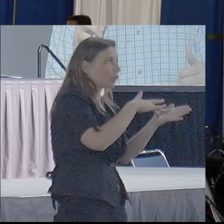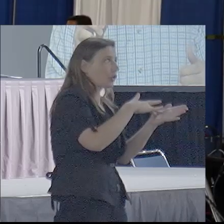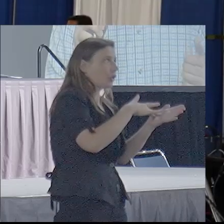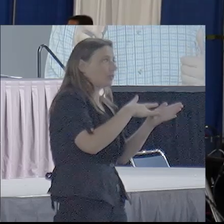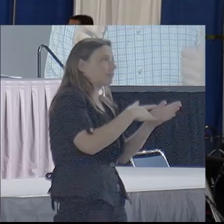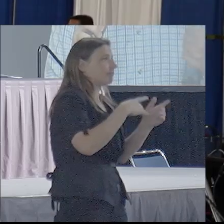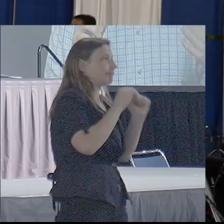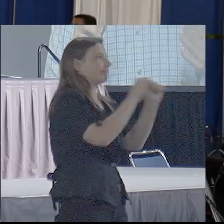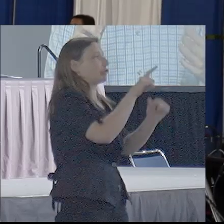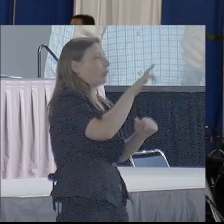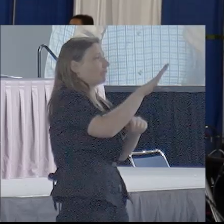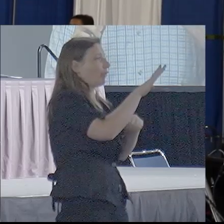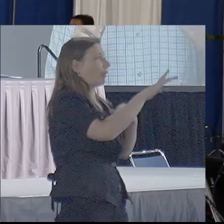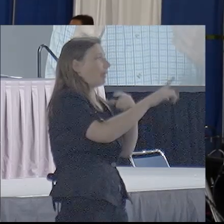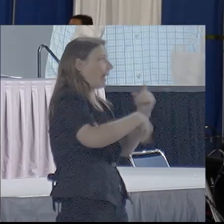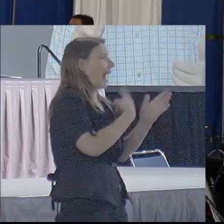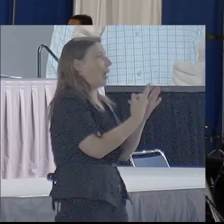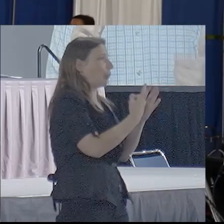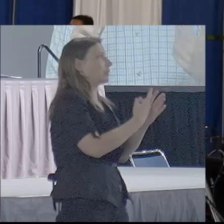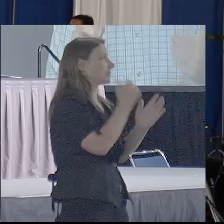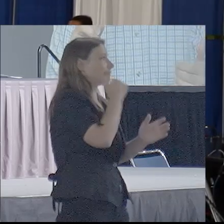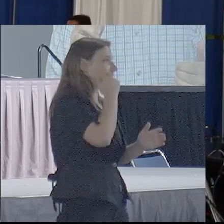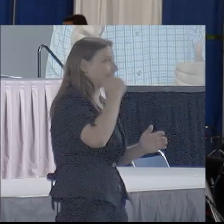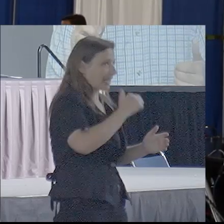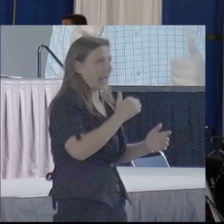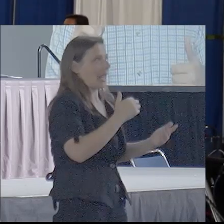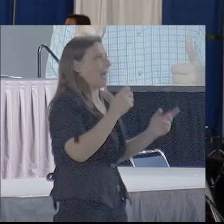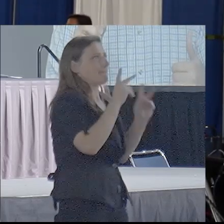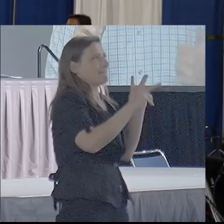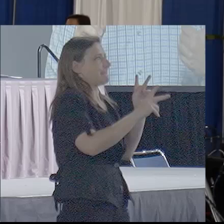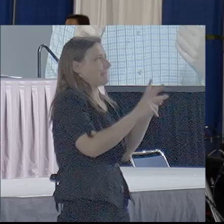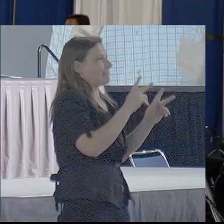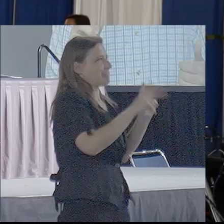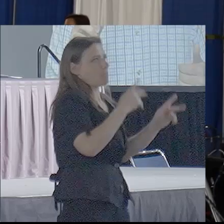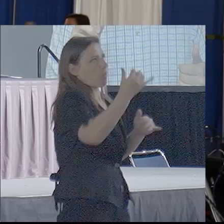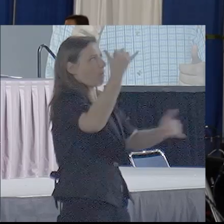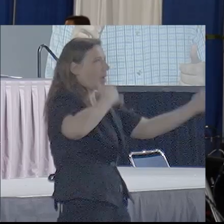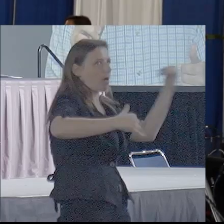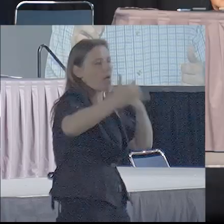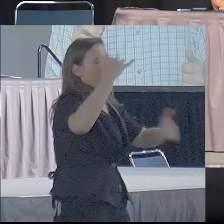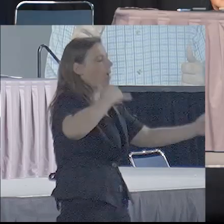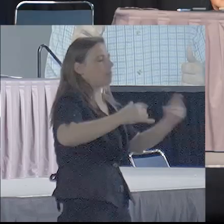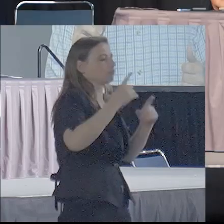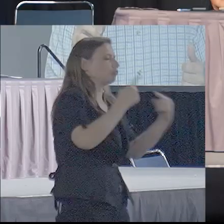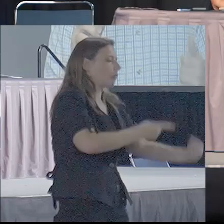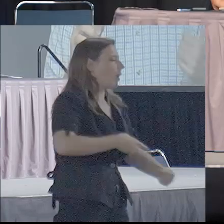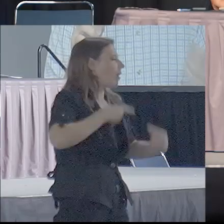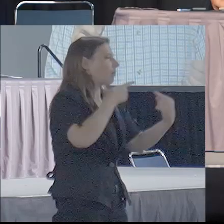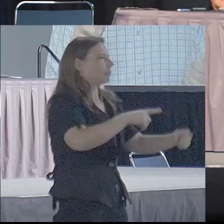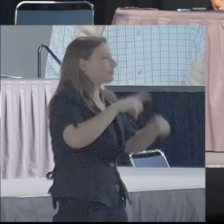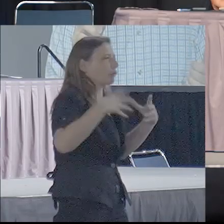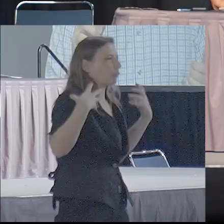And the calls continued to come in for months after that, people struggling to recover. So